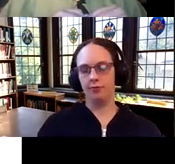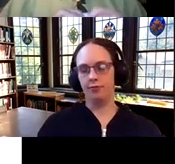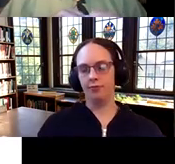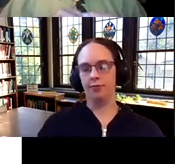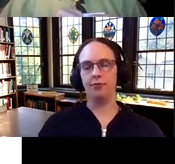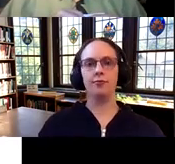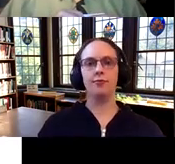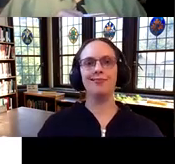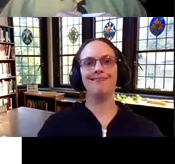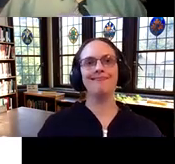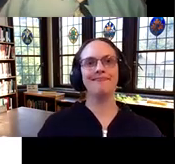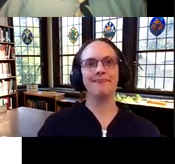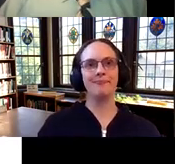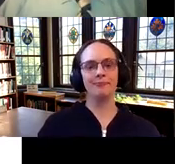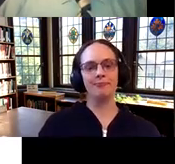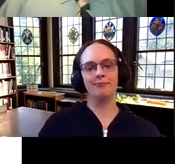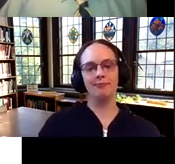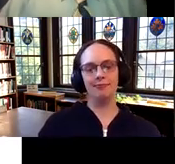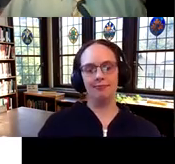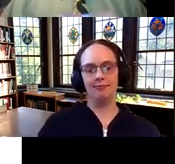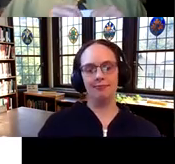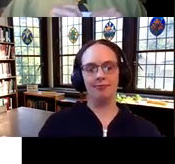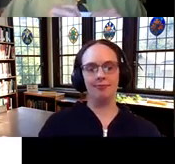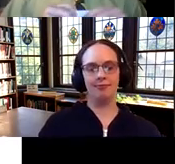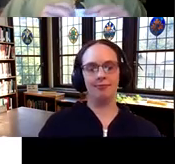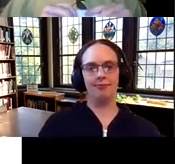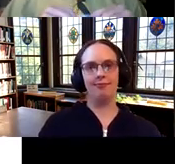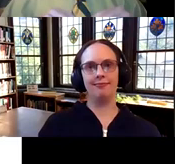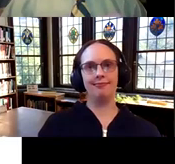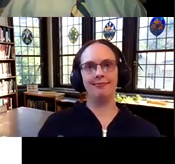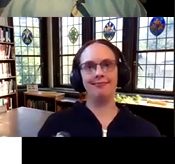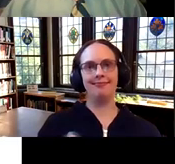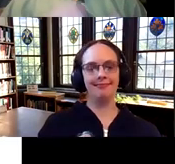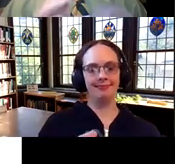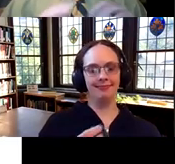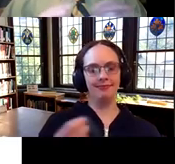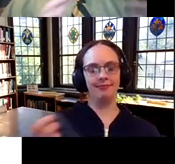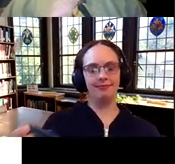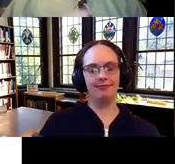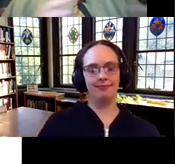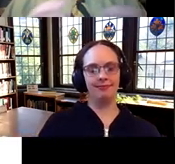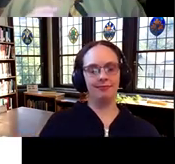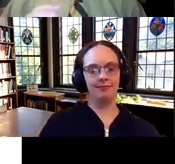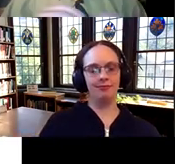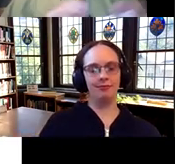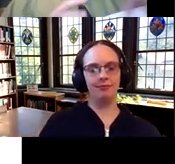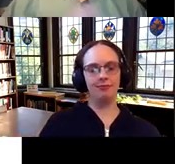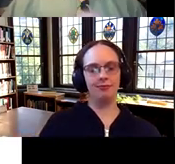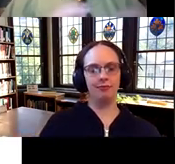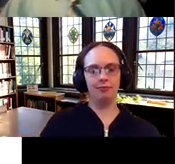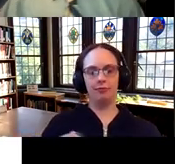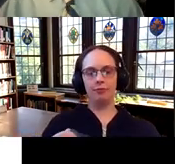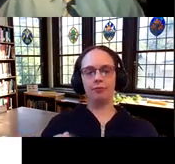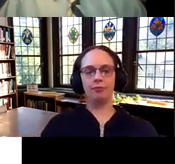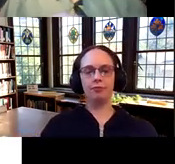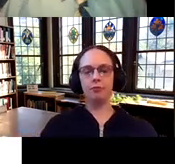And that's a hell of a lot of history. And I'm not gonna try to drag you through all of it. Instead, I'm going to look at three